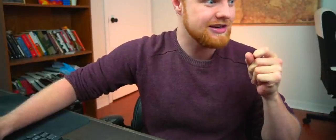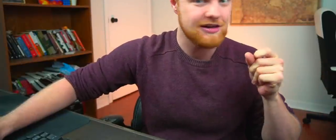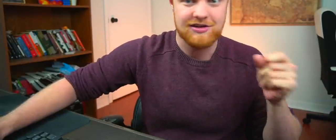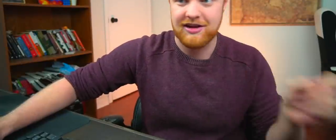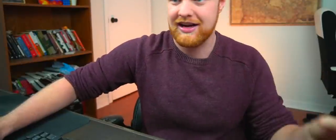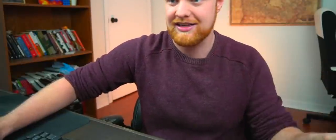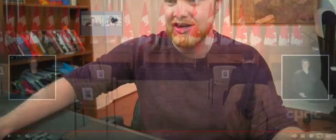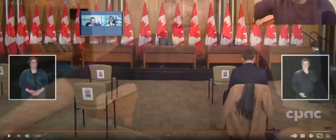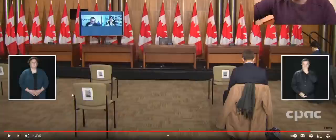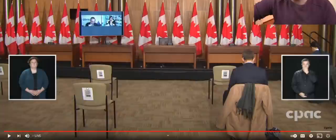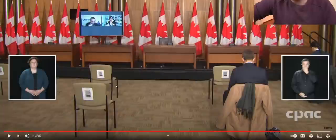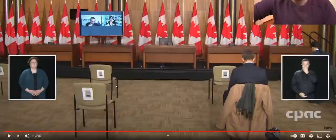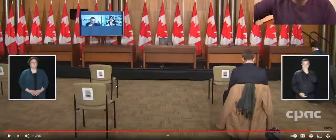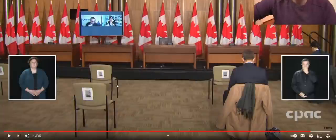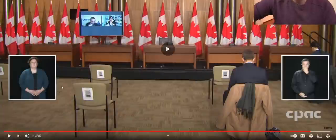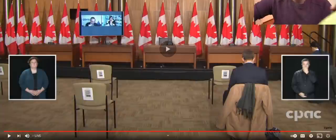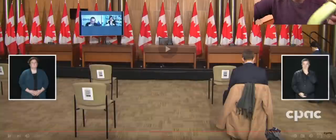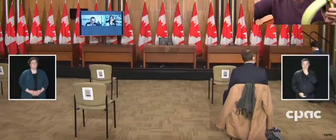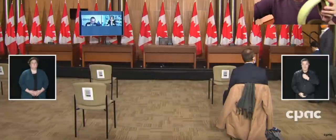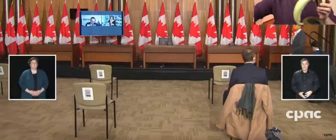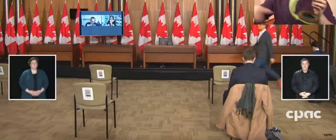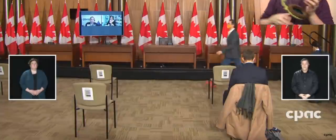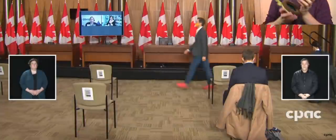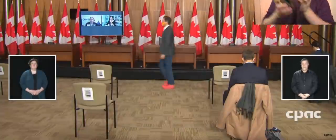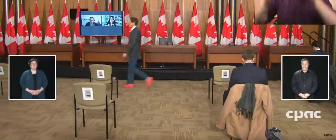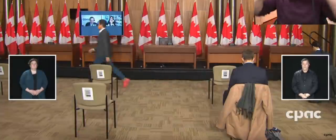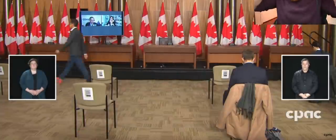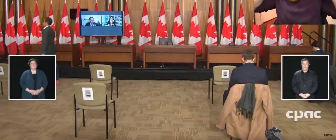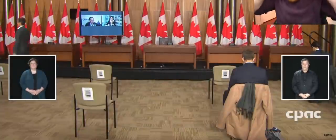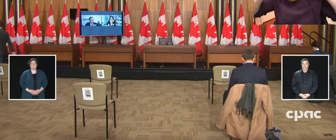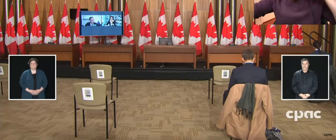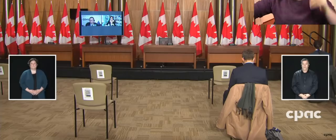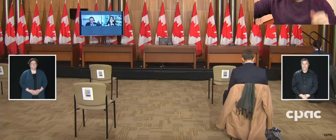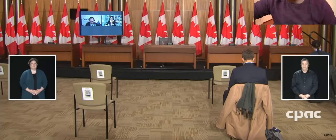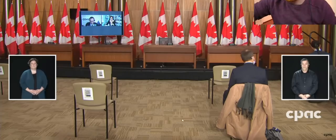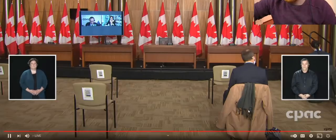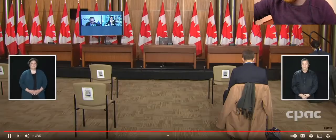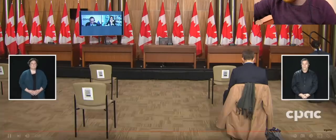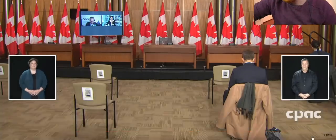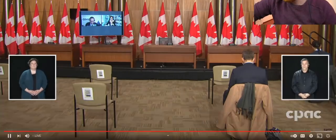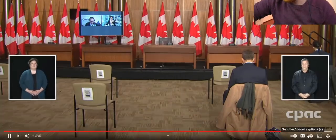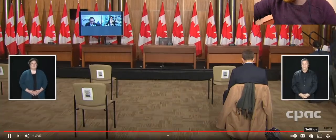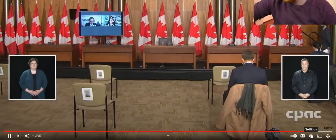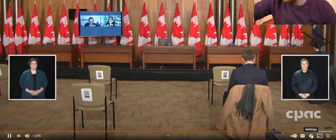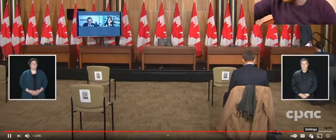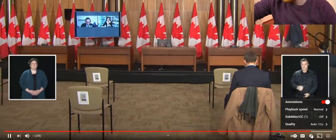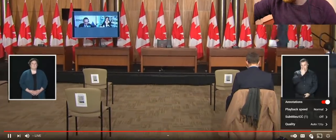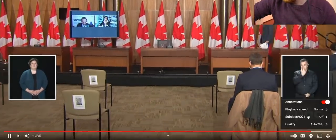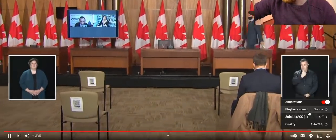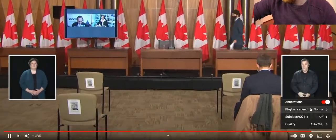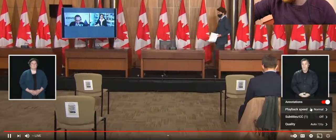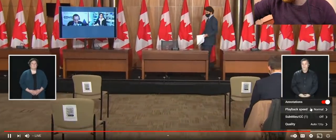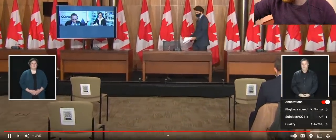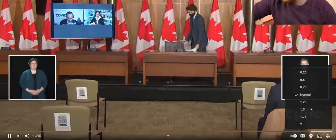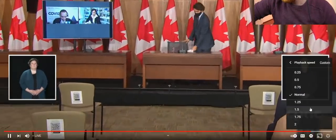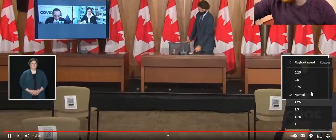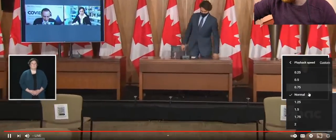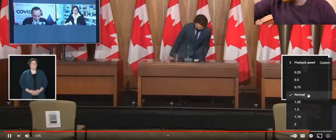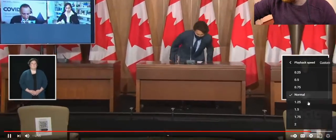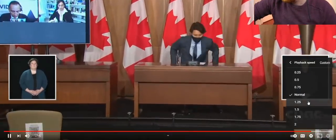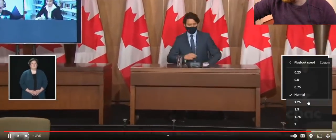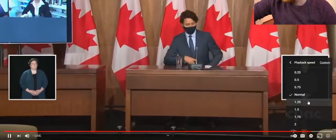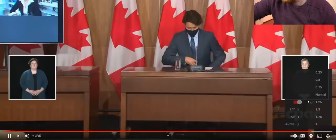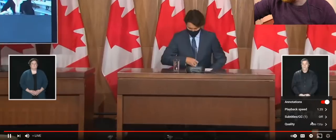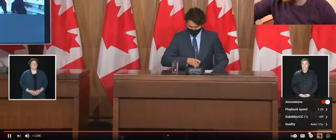noticed they're getting started. So let's take a listen in. All right, I've got it on double speed here. All right, here he